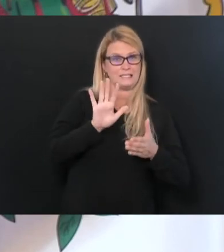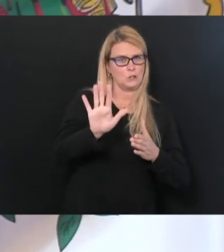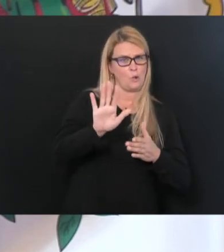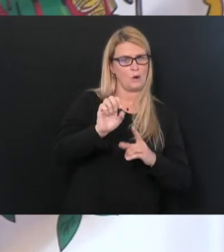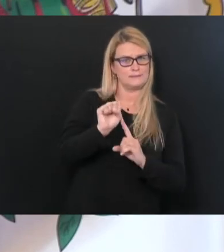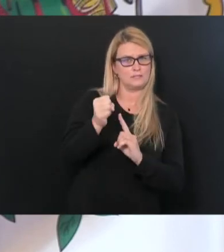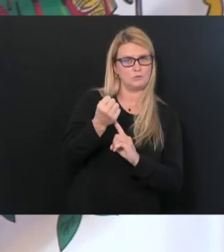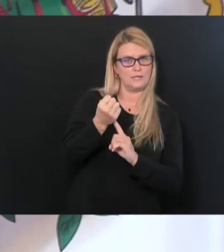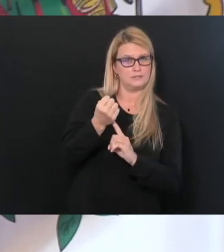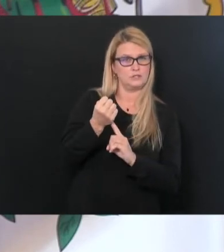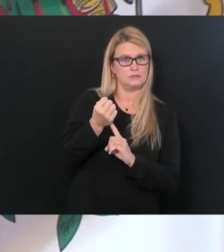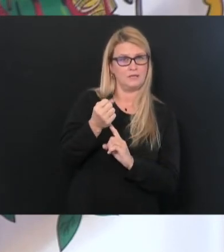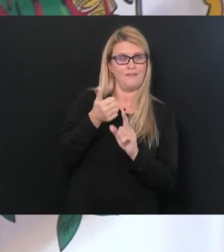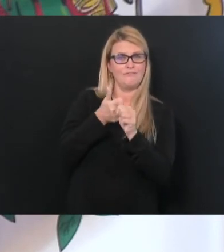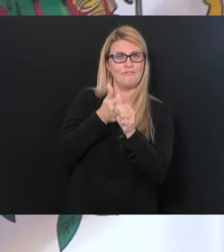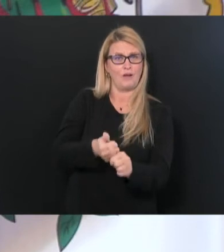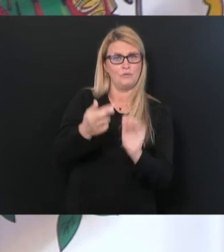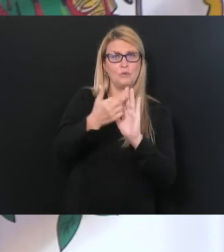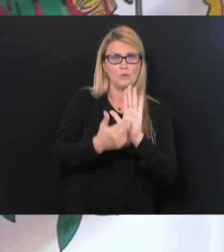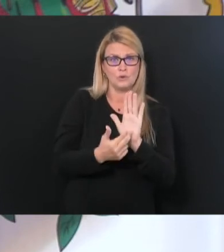heed.